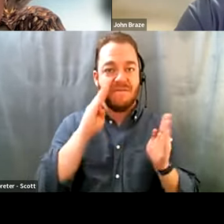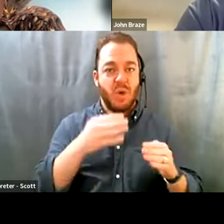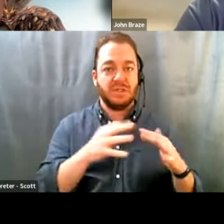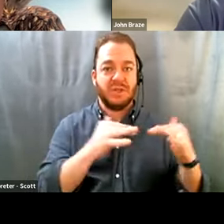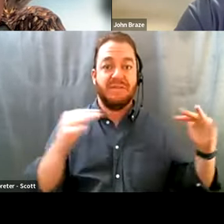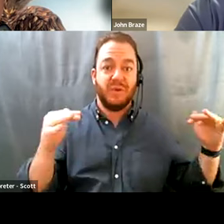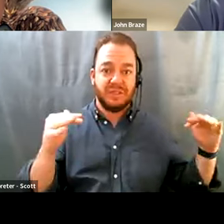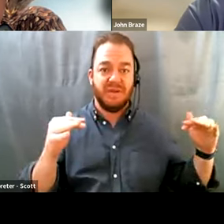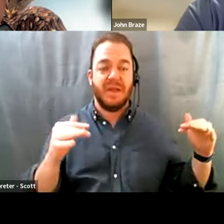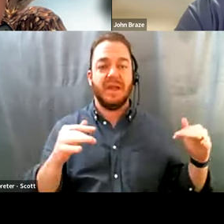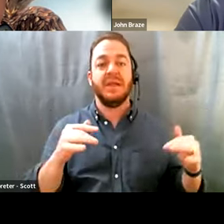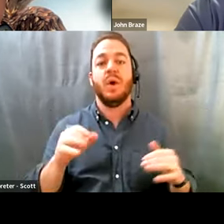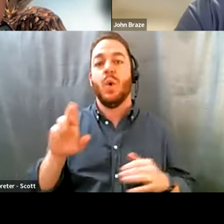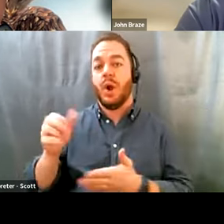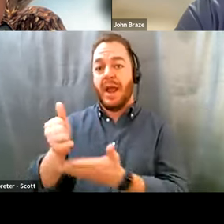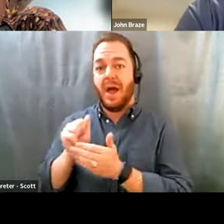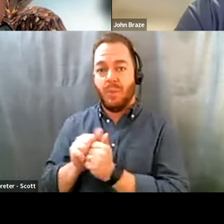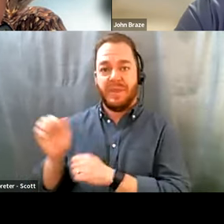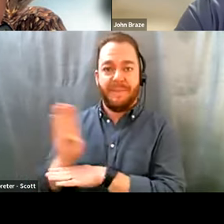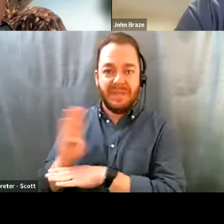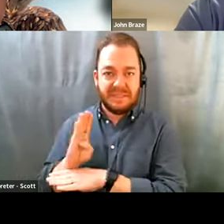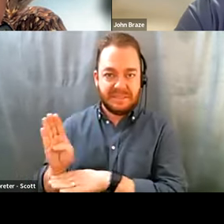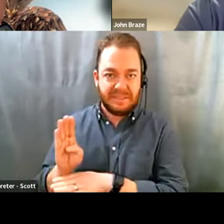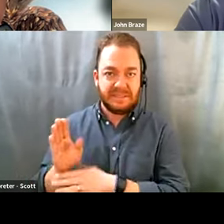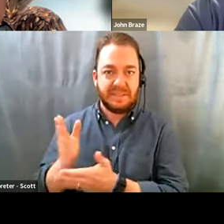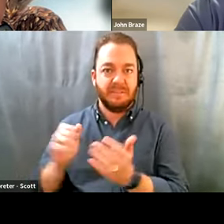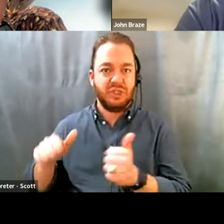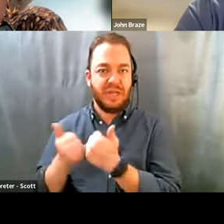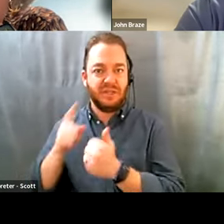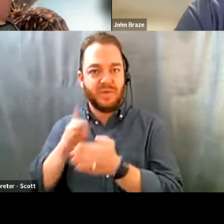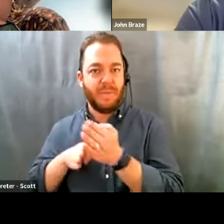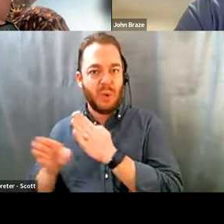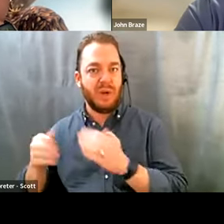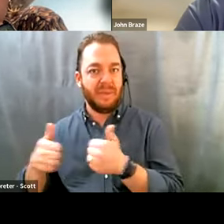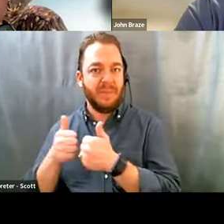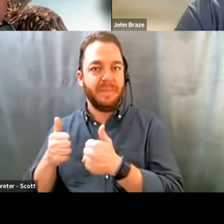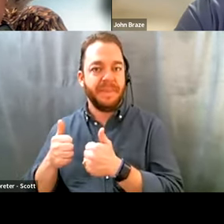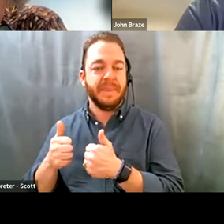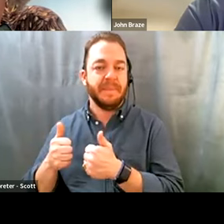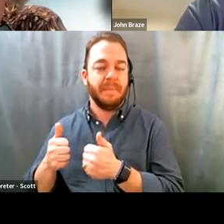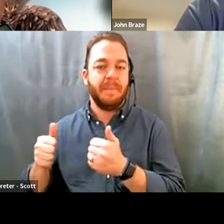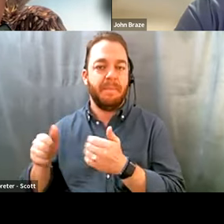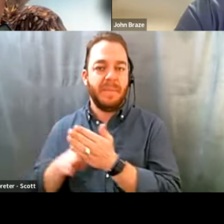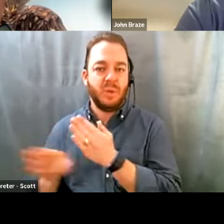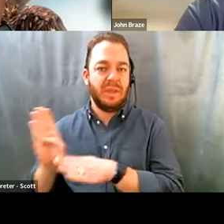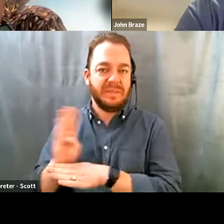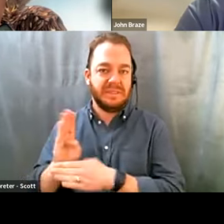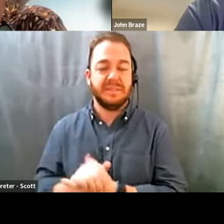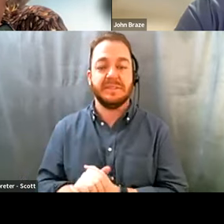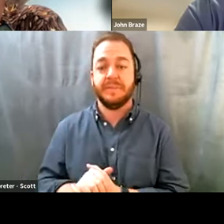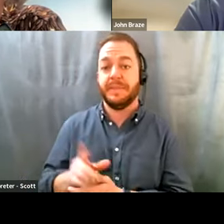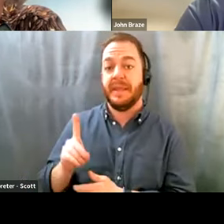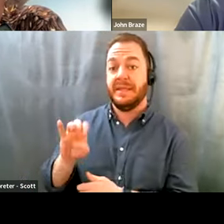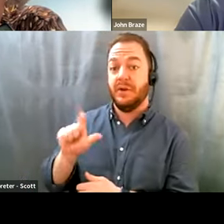the talent pipeline or help us with the businesses and some of the challenges that our minority businesses are facing. Daryl, did you want to add